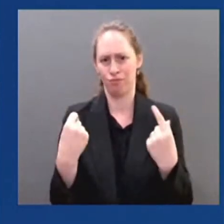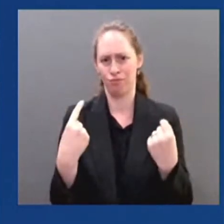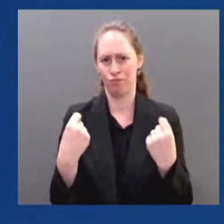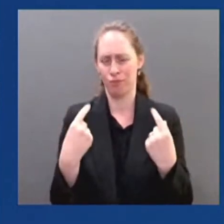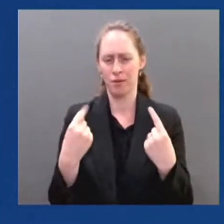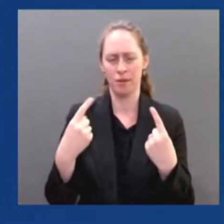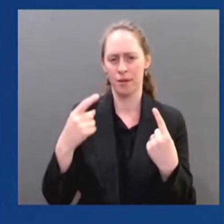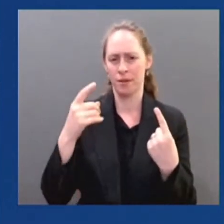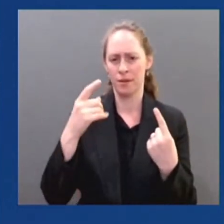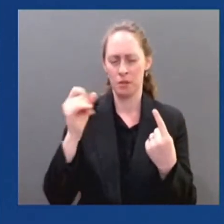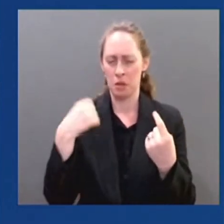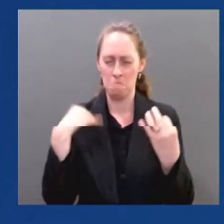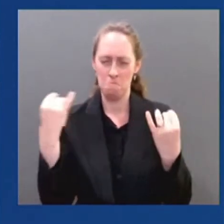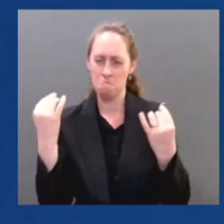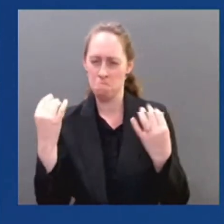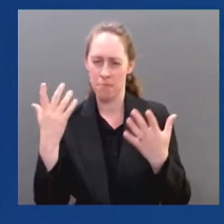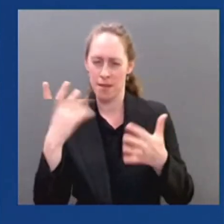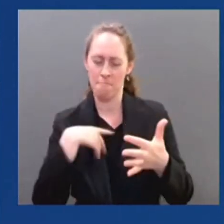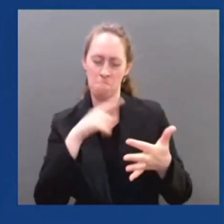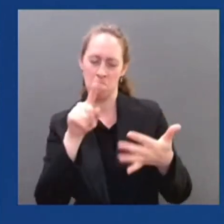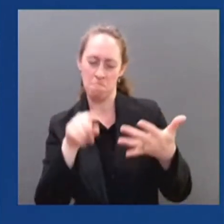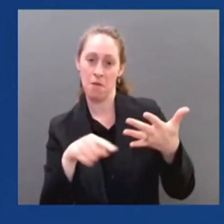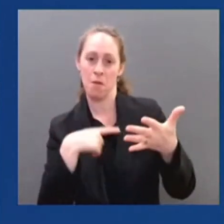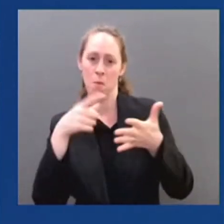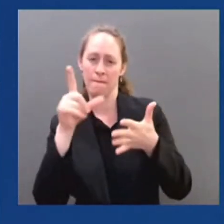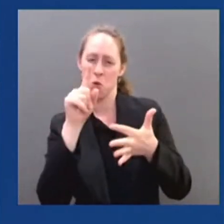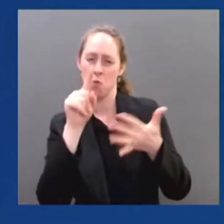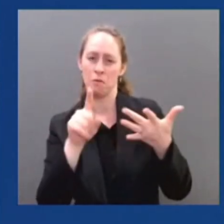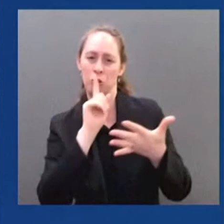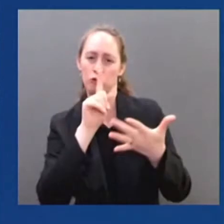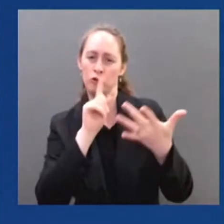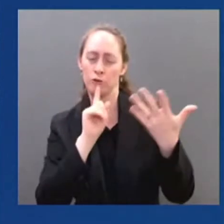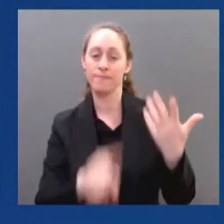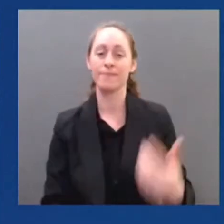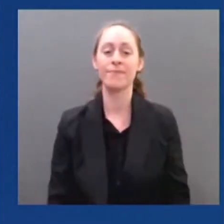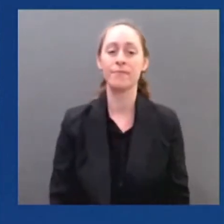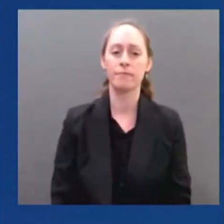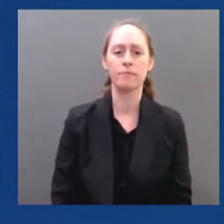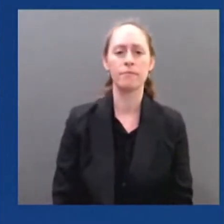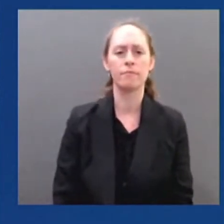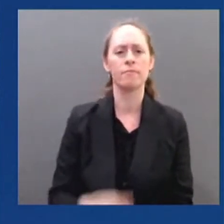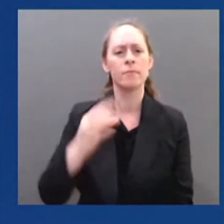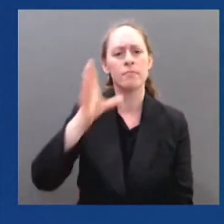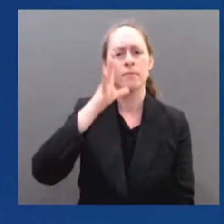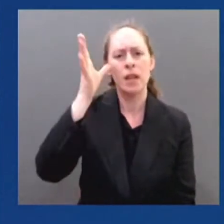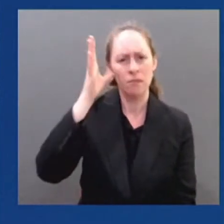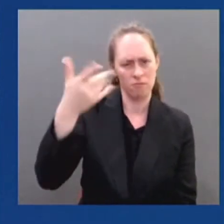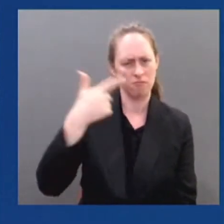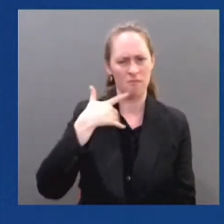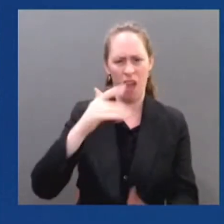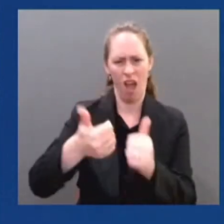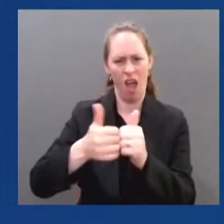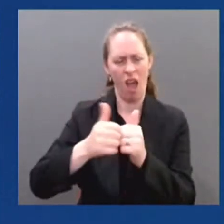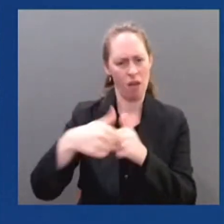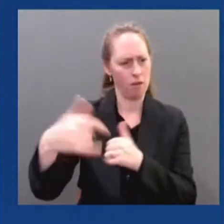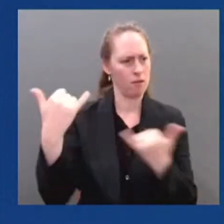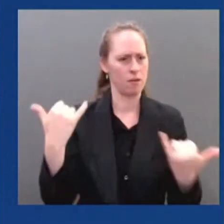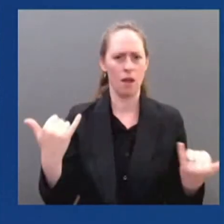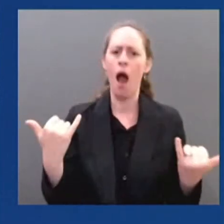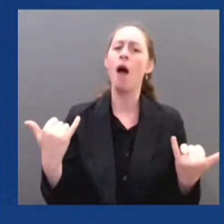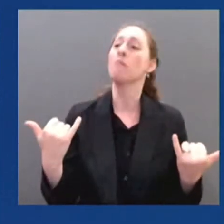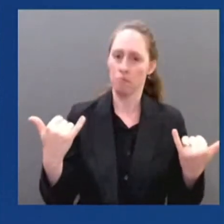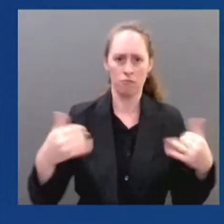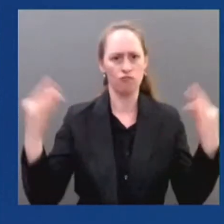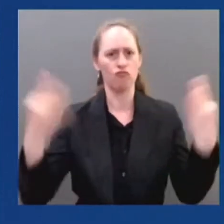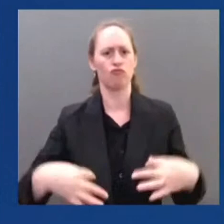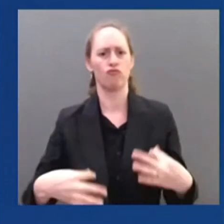example, parents ask, how did they come to this conclusion? What was the data that led to the approval and recommendation of these drugs? Well, as